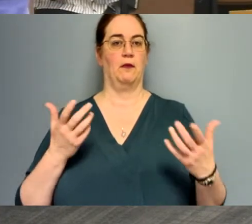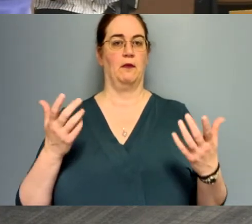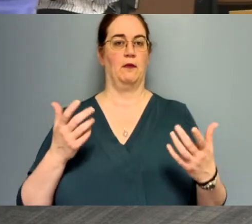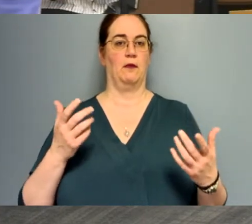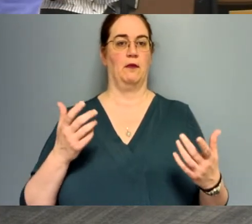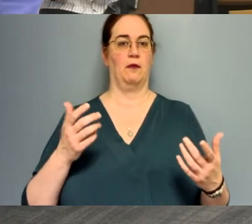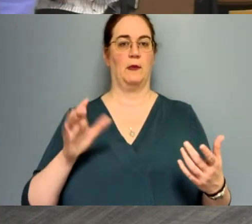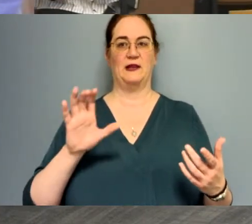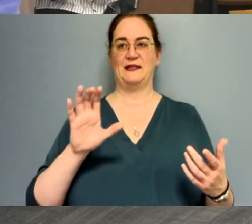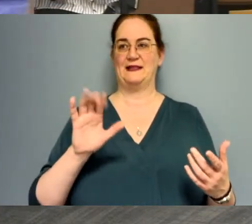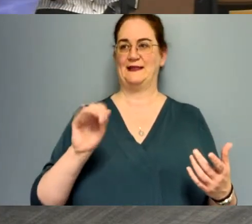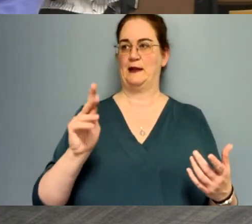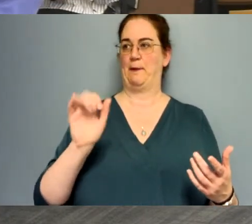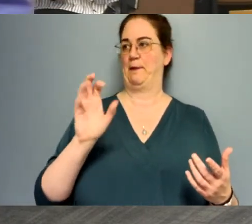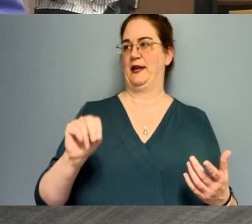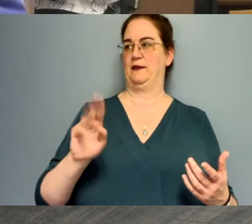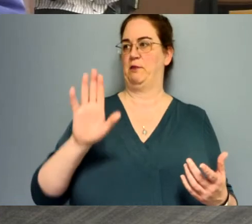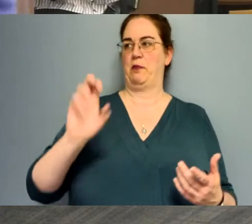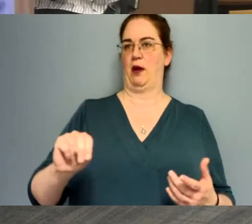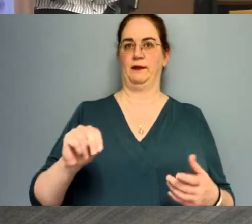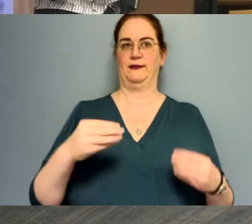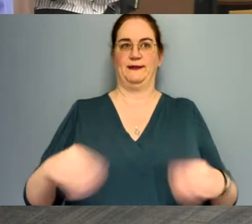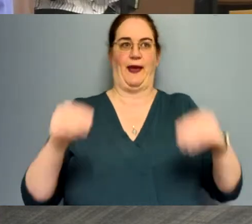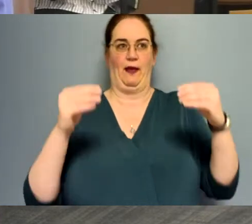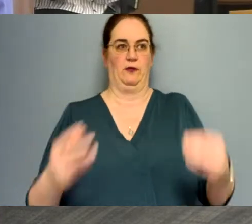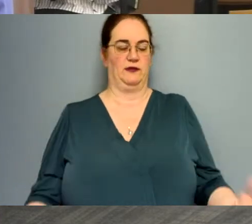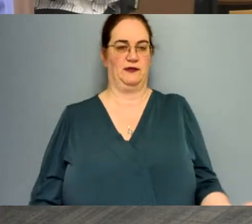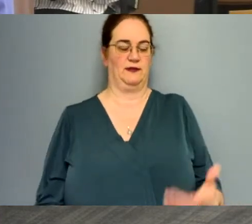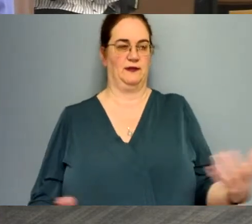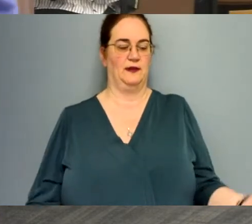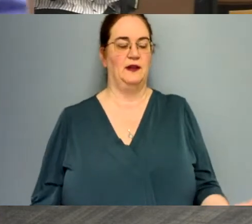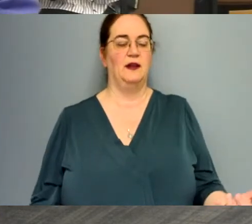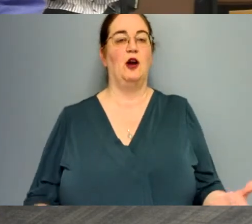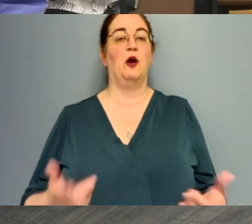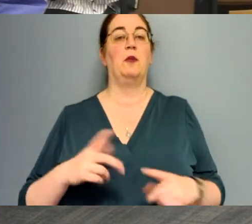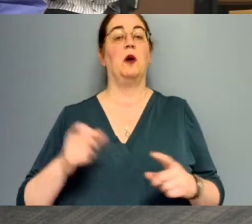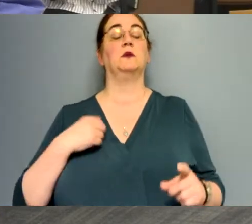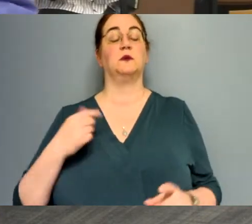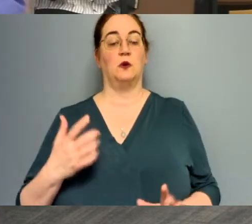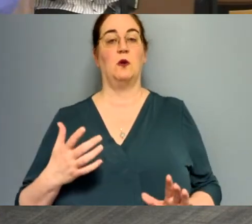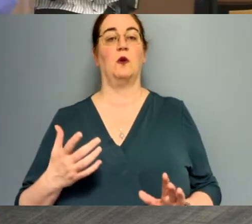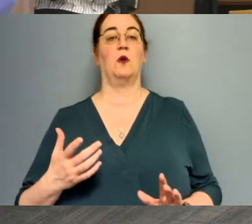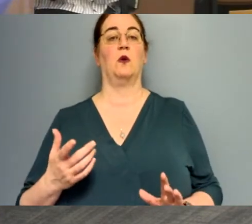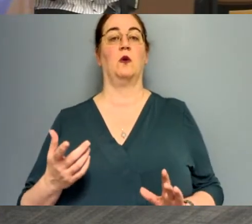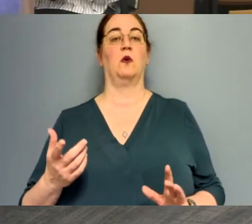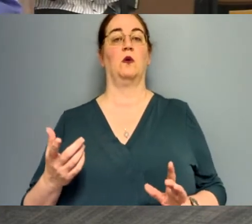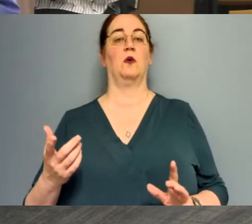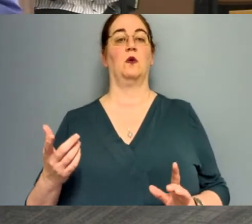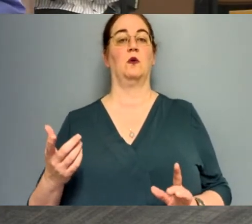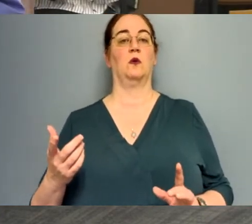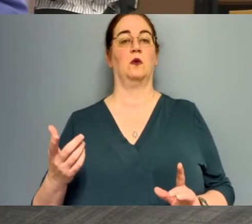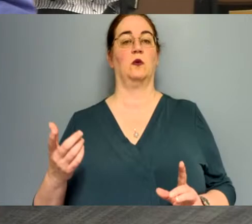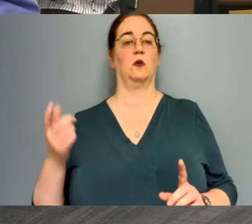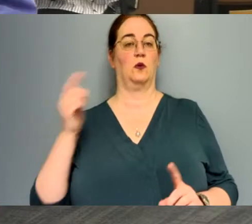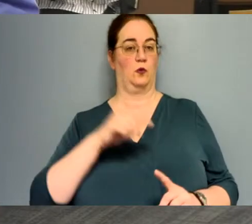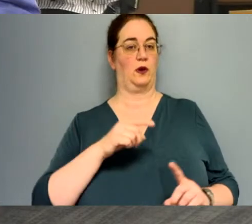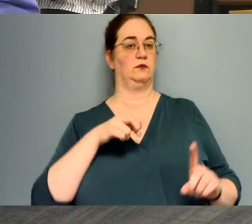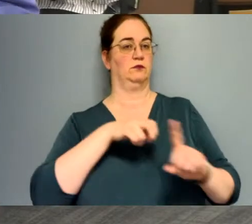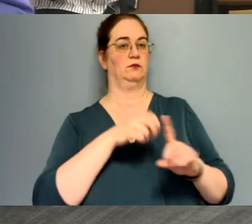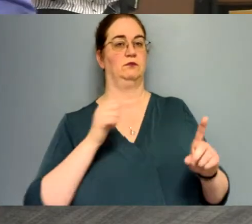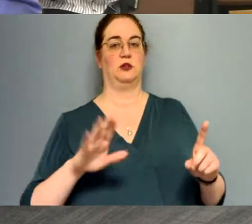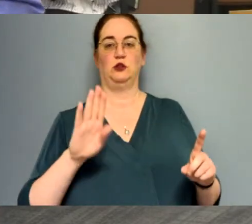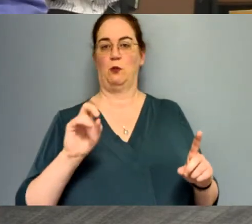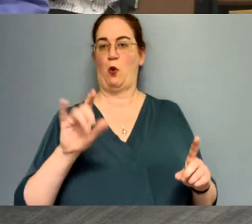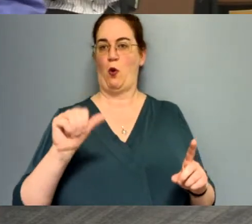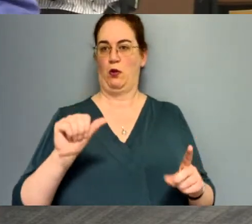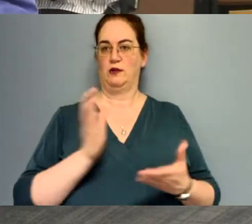cinnamon bun sales like Zecherins have. But, so I went to Mr. Bacola's budget,